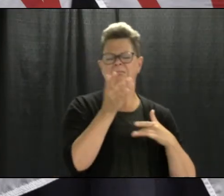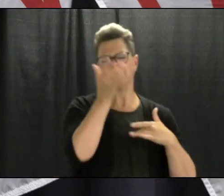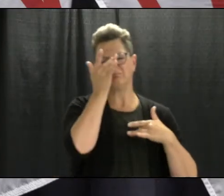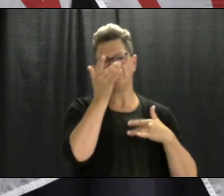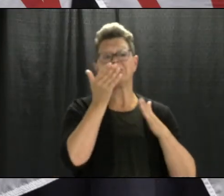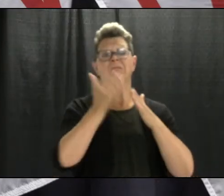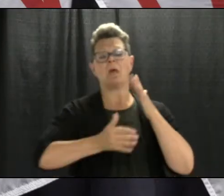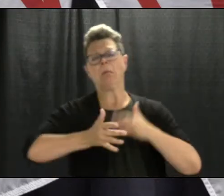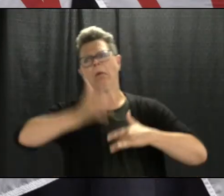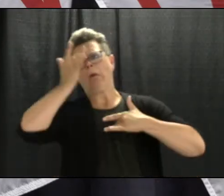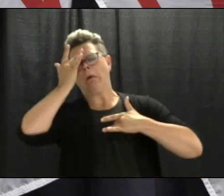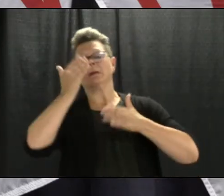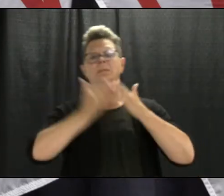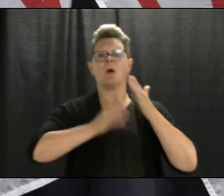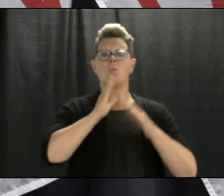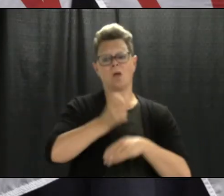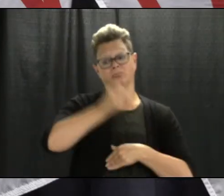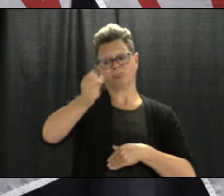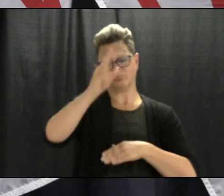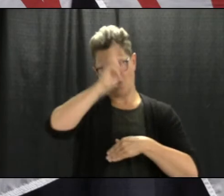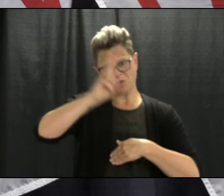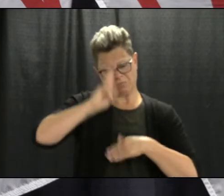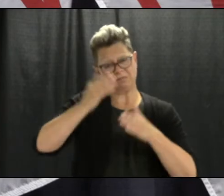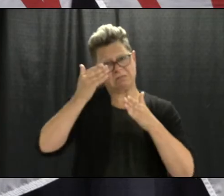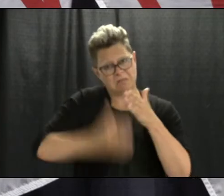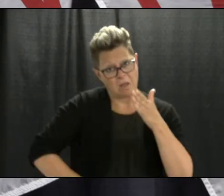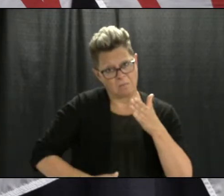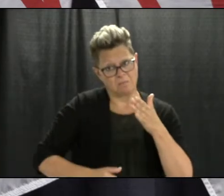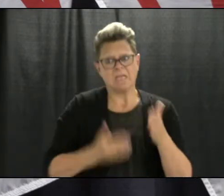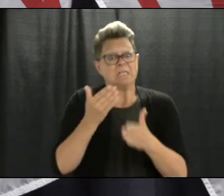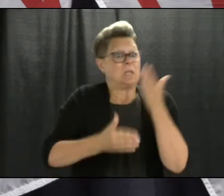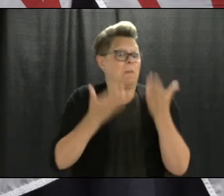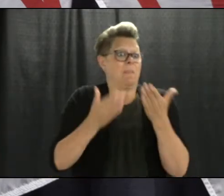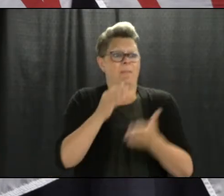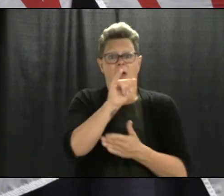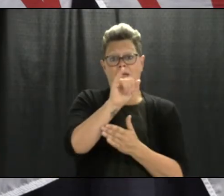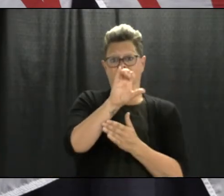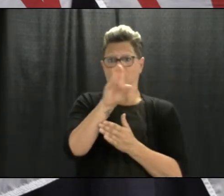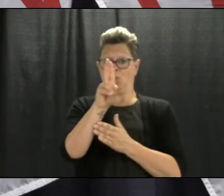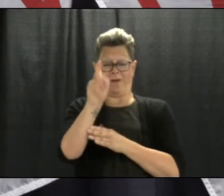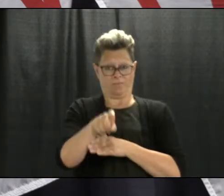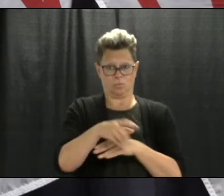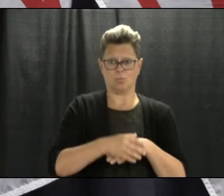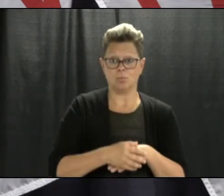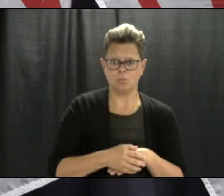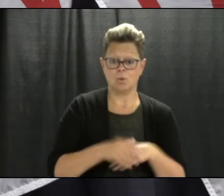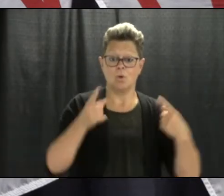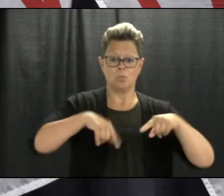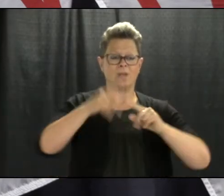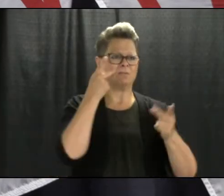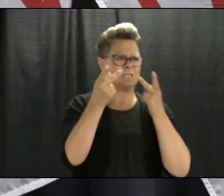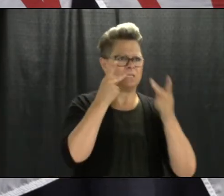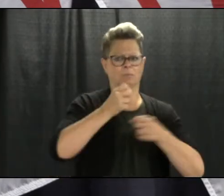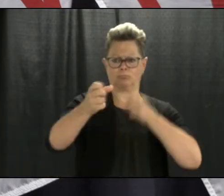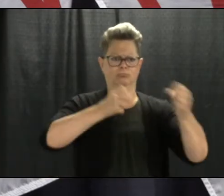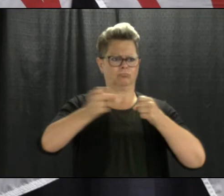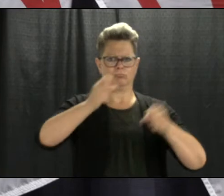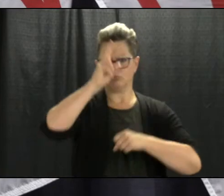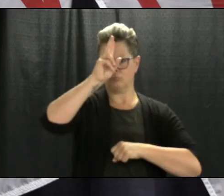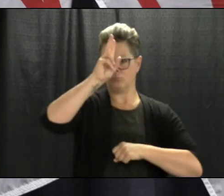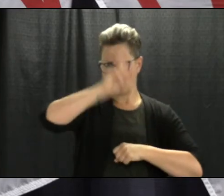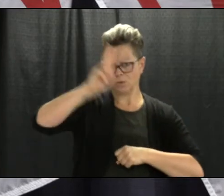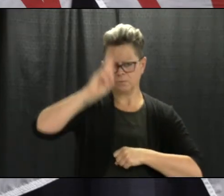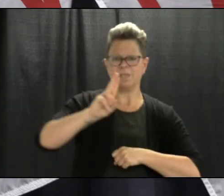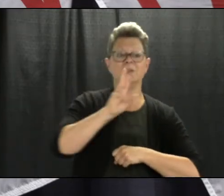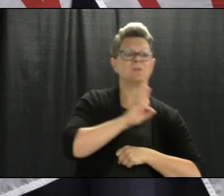very sick and some will require hospitalization and some even ICU admission. We have seen increased hospitalizations in the 6-month to